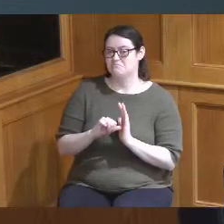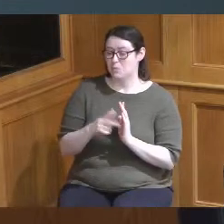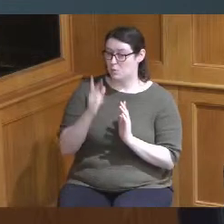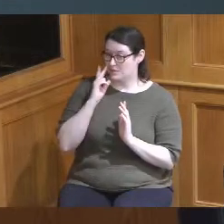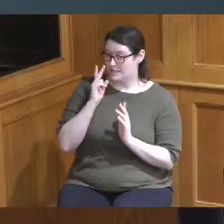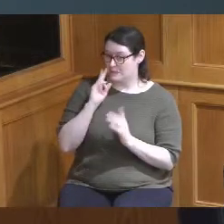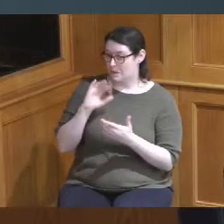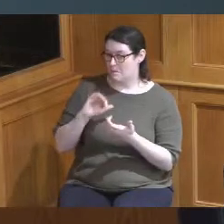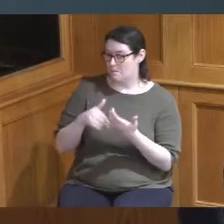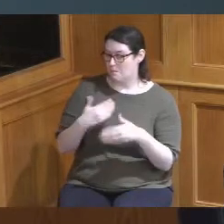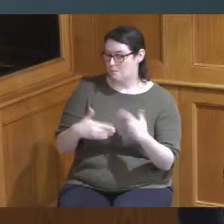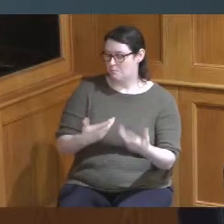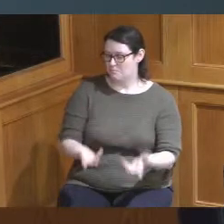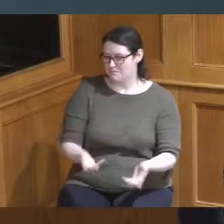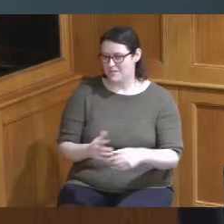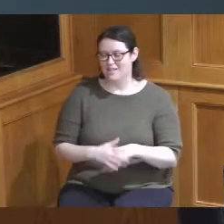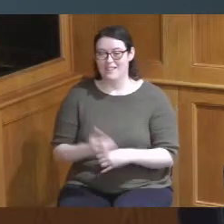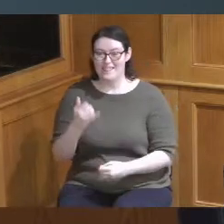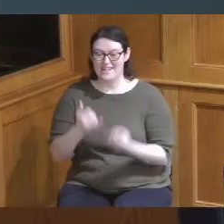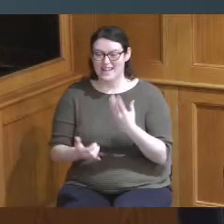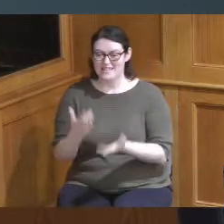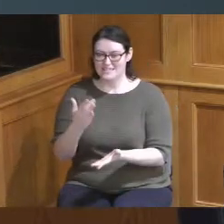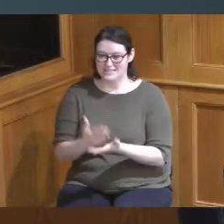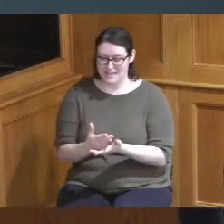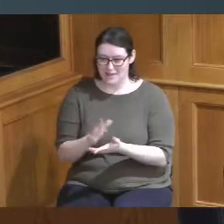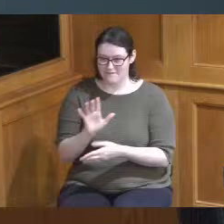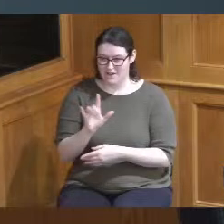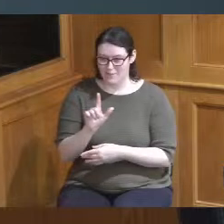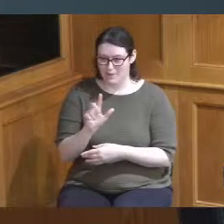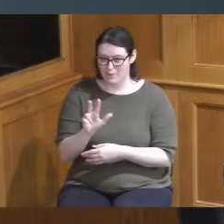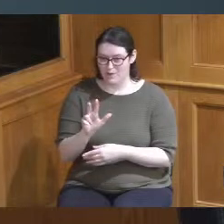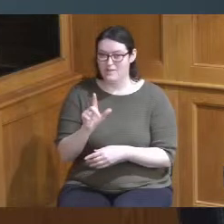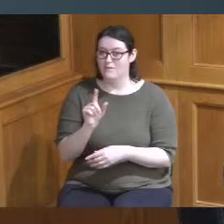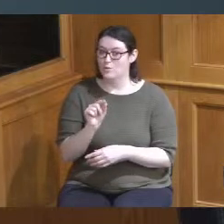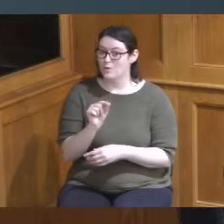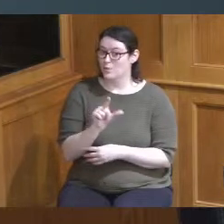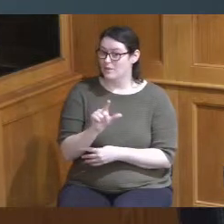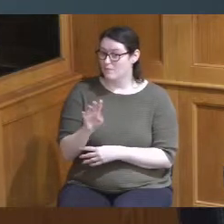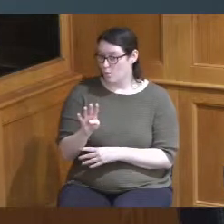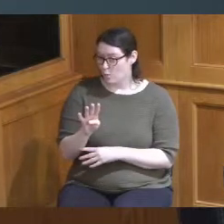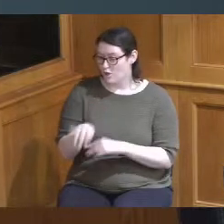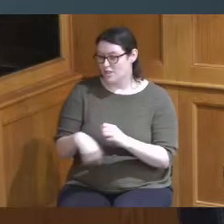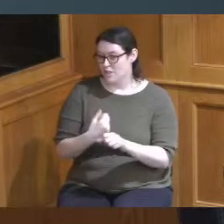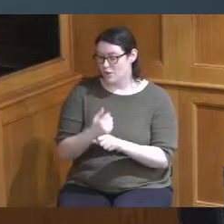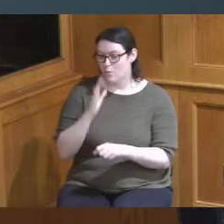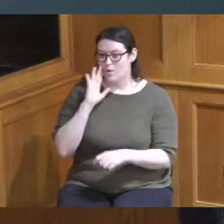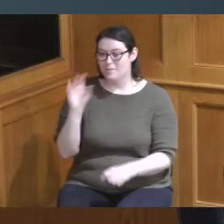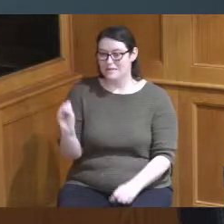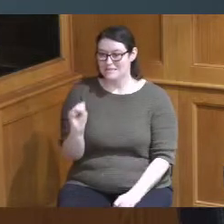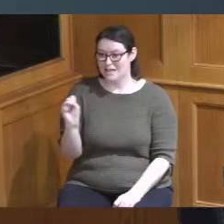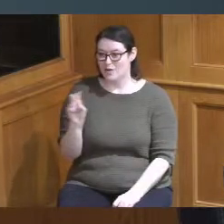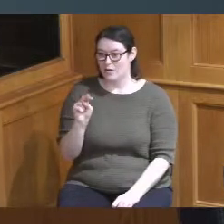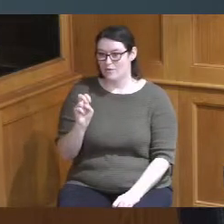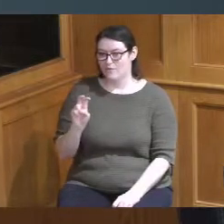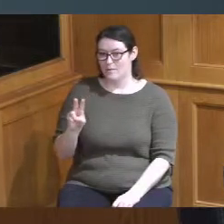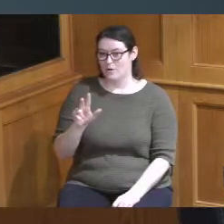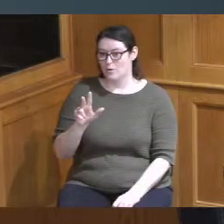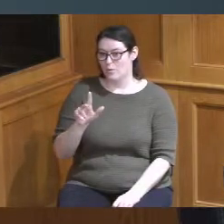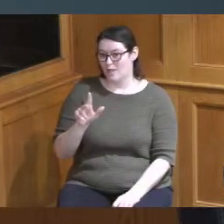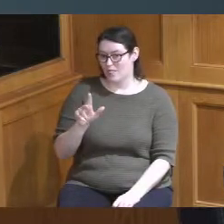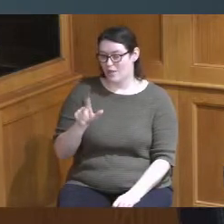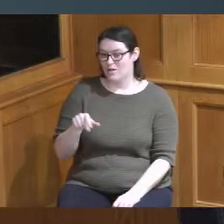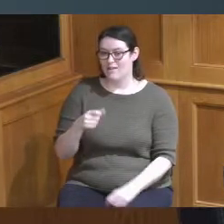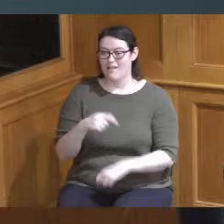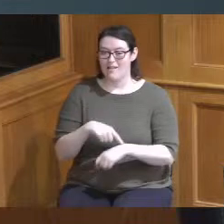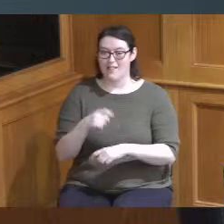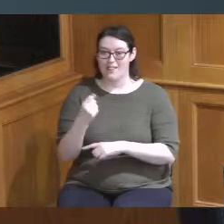The last stop for the 513 Relief Bus in 2024 will be Saturday, November 23rd, 11